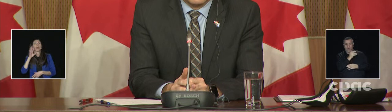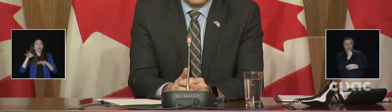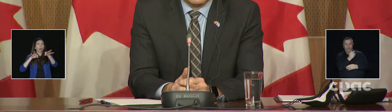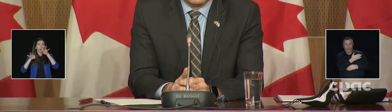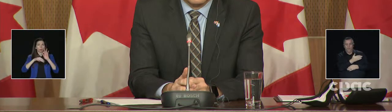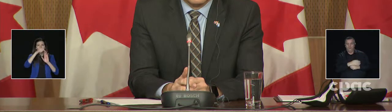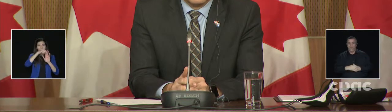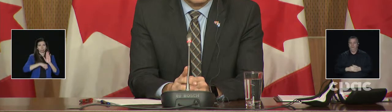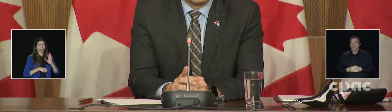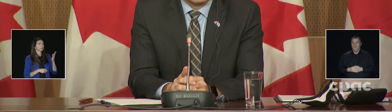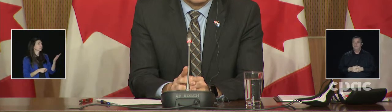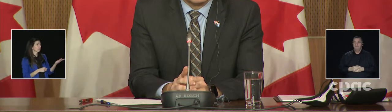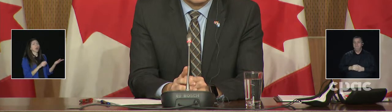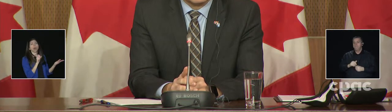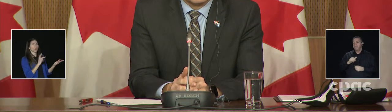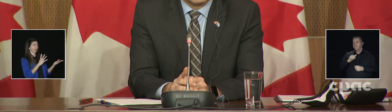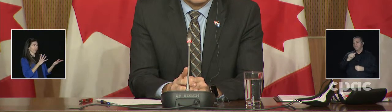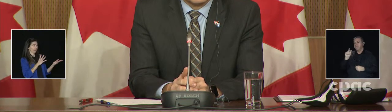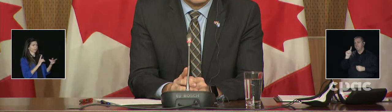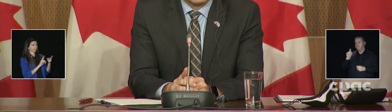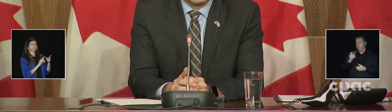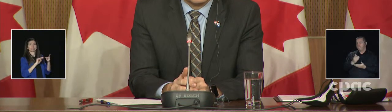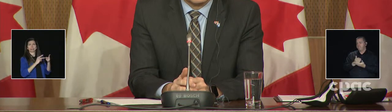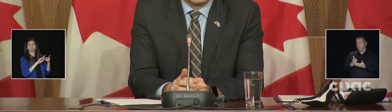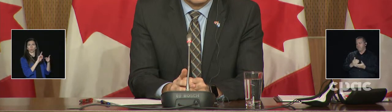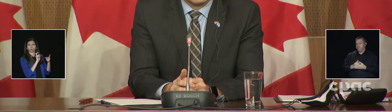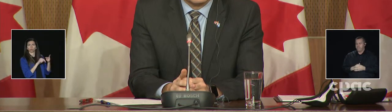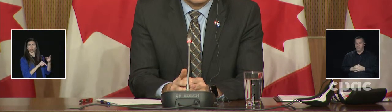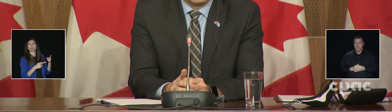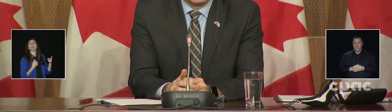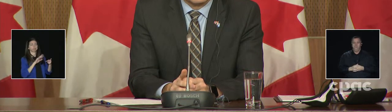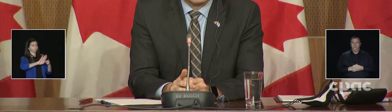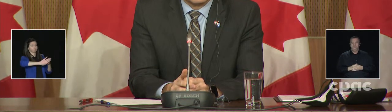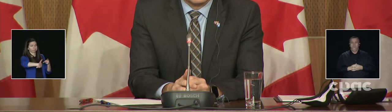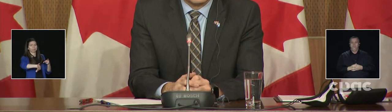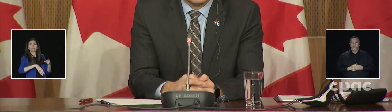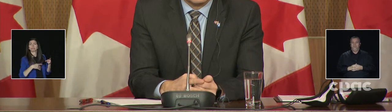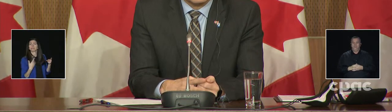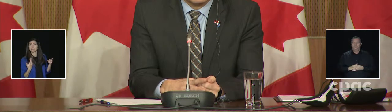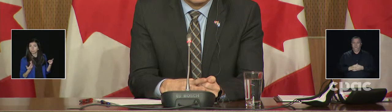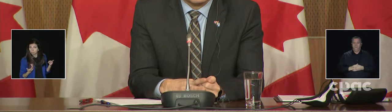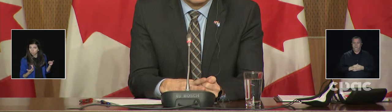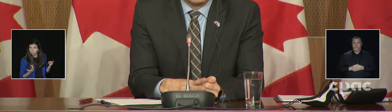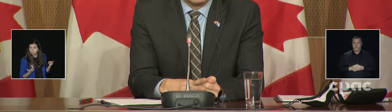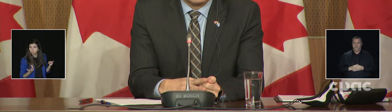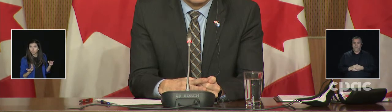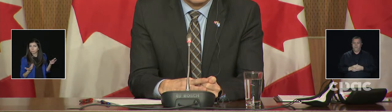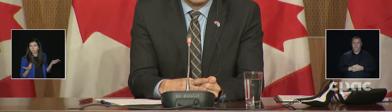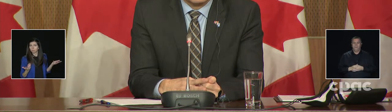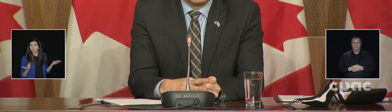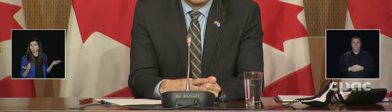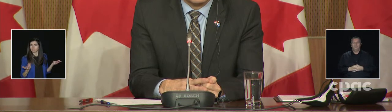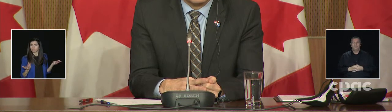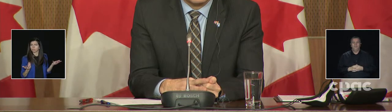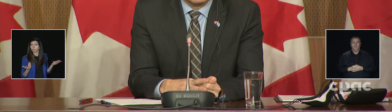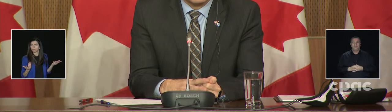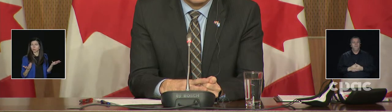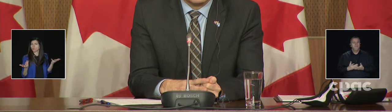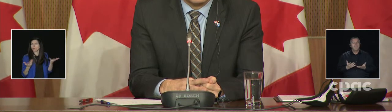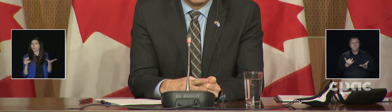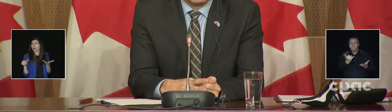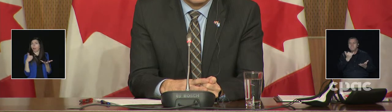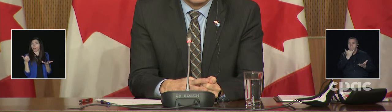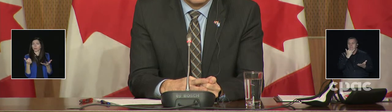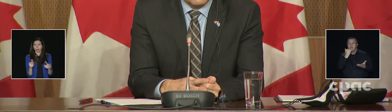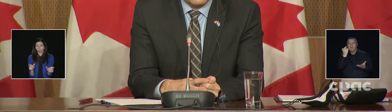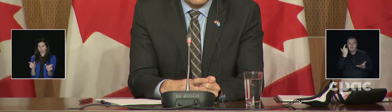So just quickly as a follow-up then, so what is driving that? If we're focusing on the border, what do we need to do to try and prevent